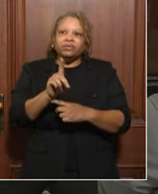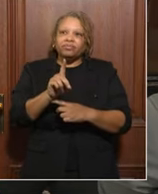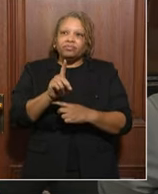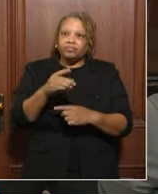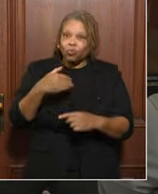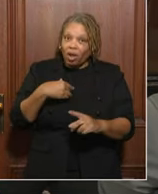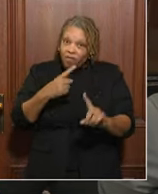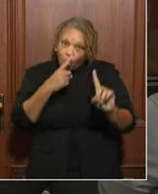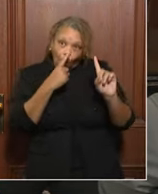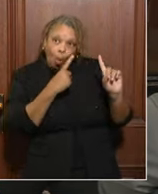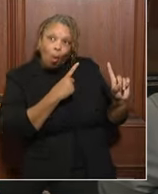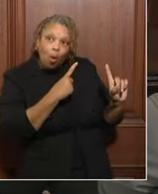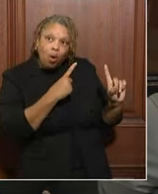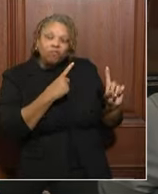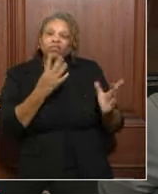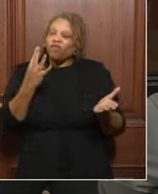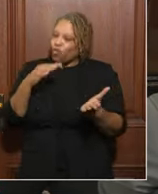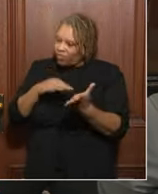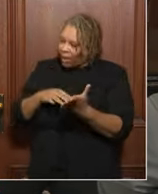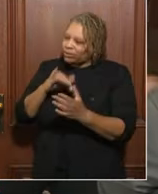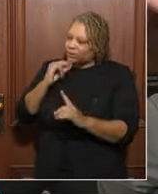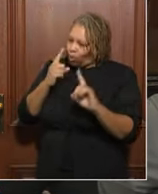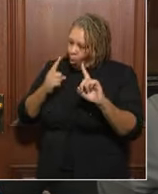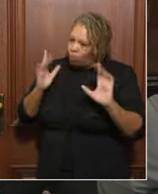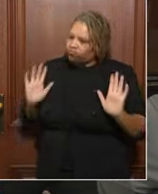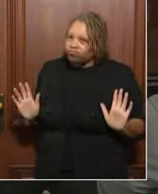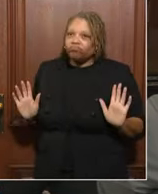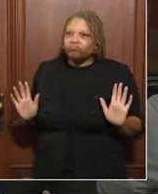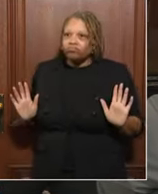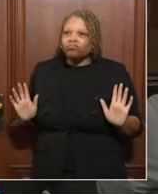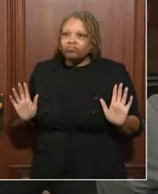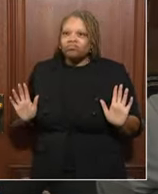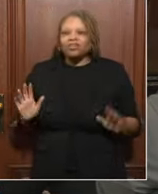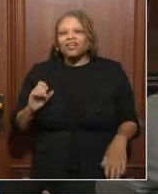get to? 4,000. 4,000. Yes, sir.